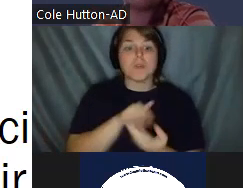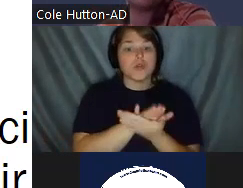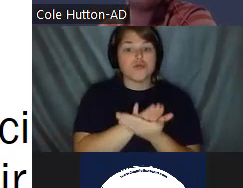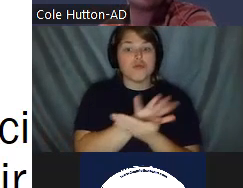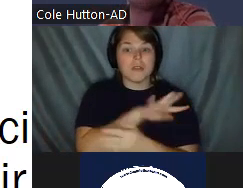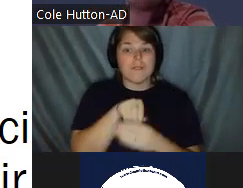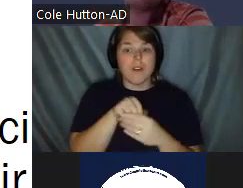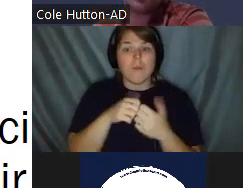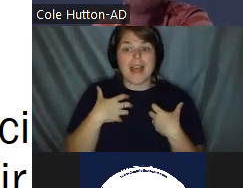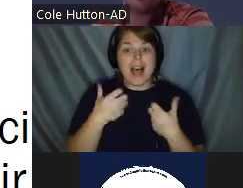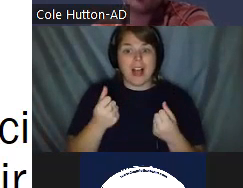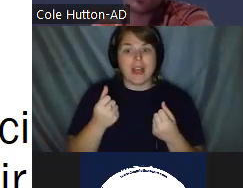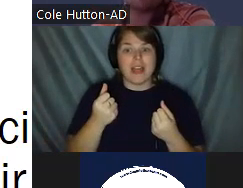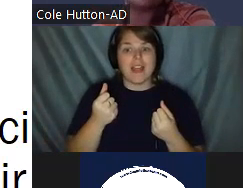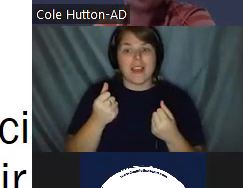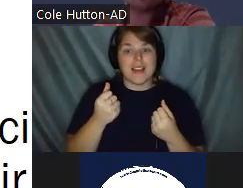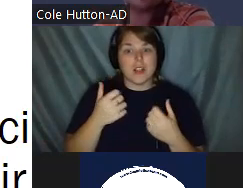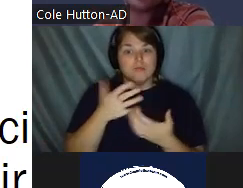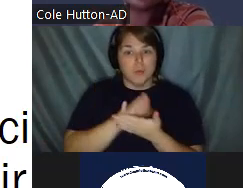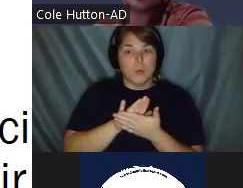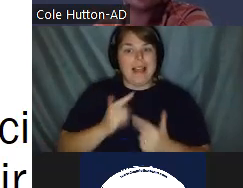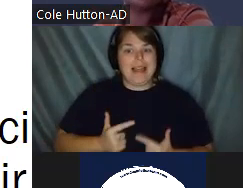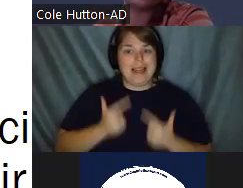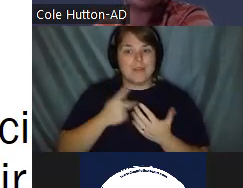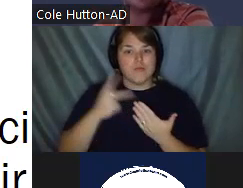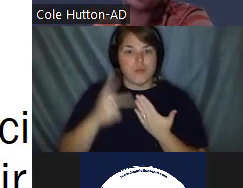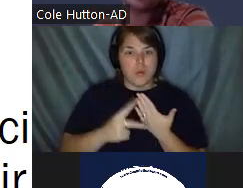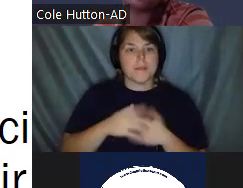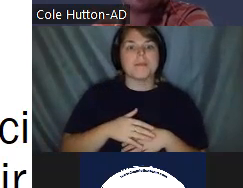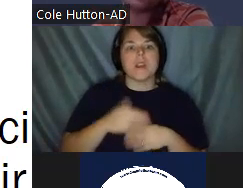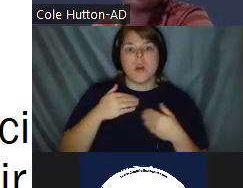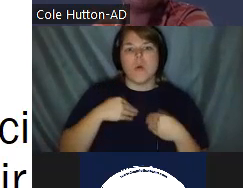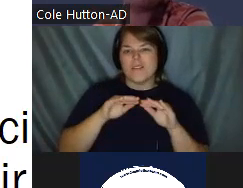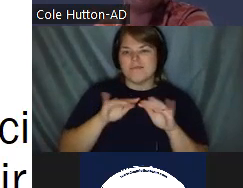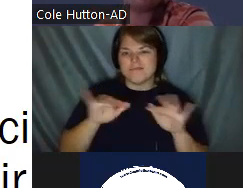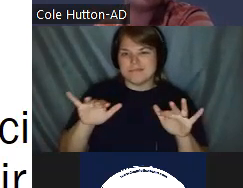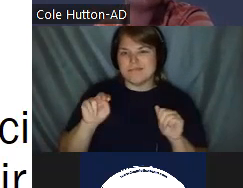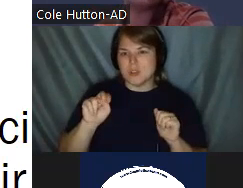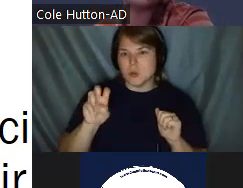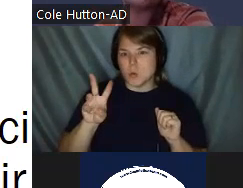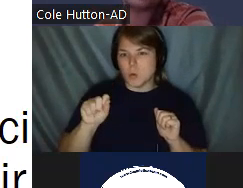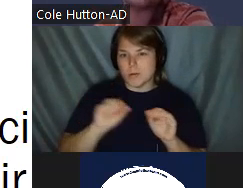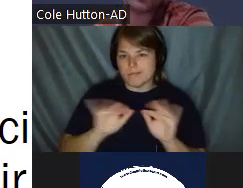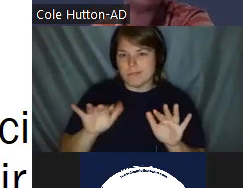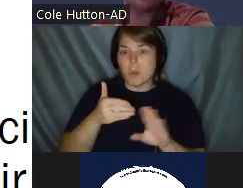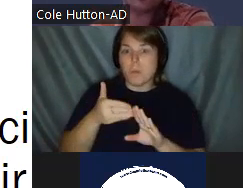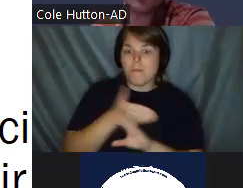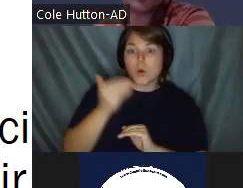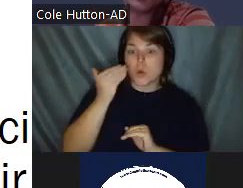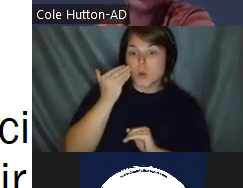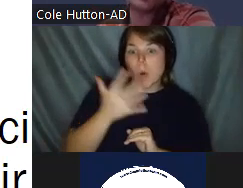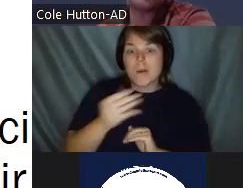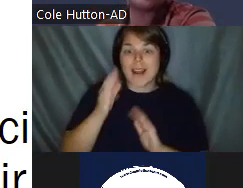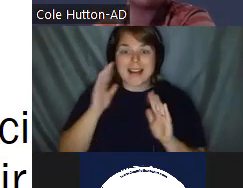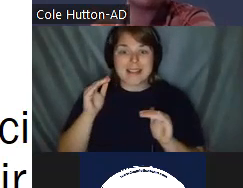Healthy Air Living School program. We do release news releases are issued before known and expected high pollution